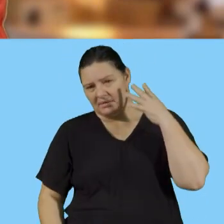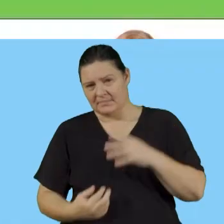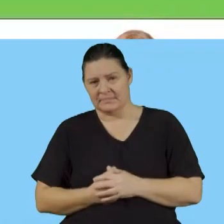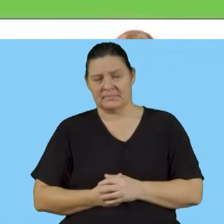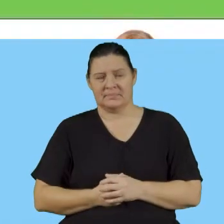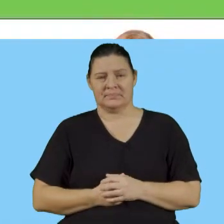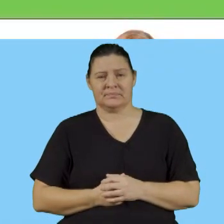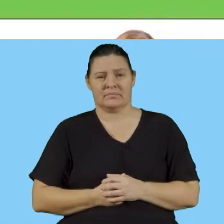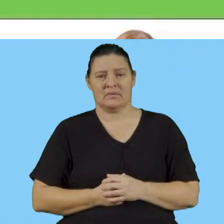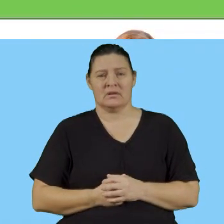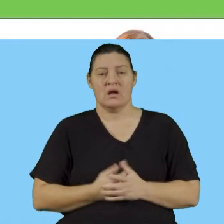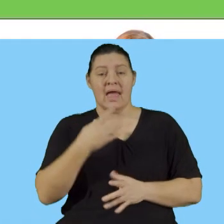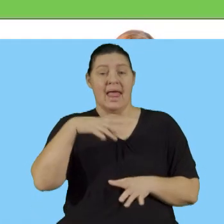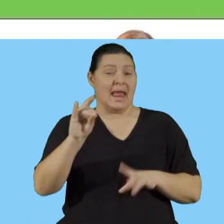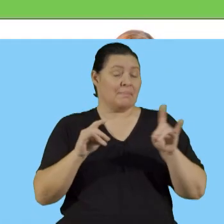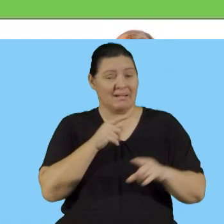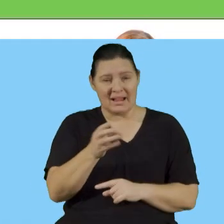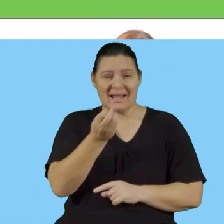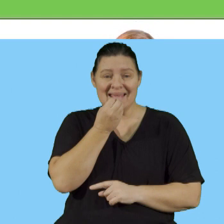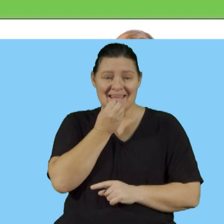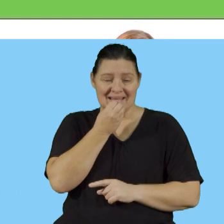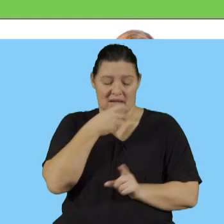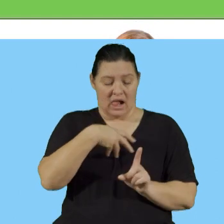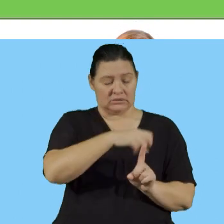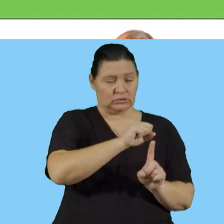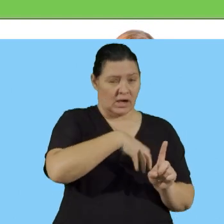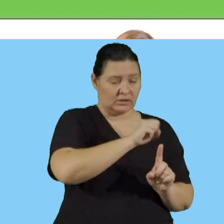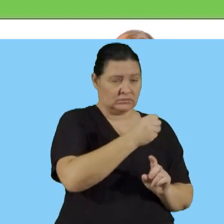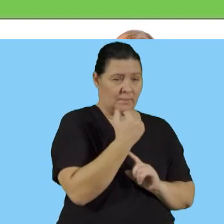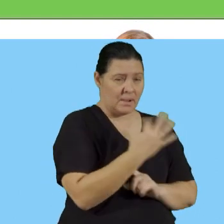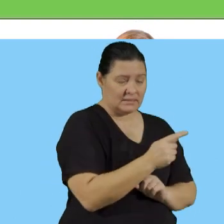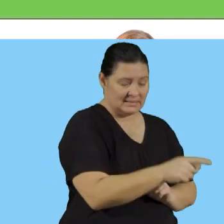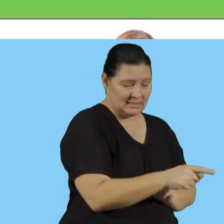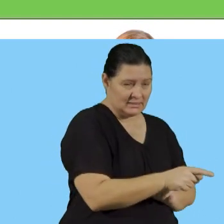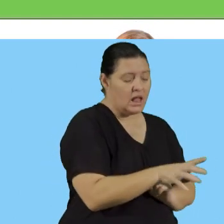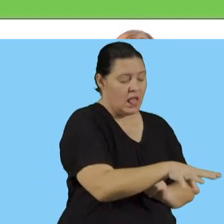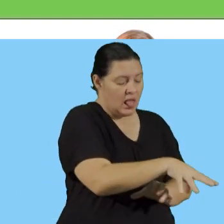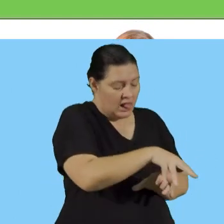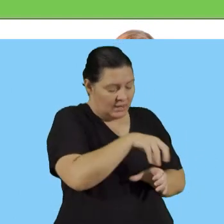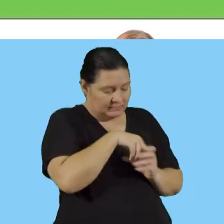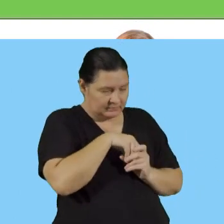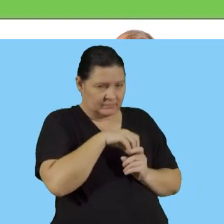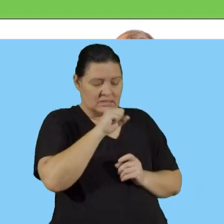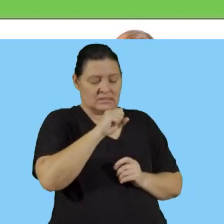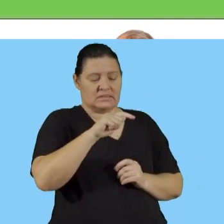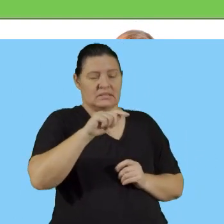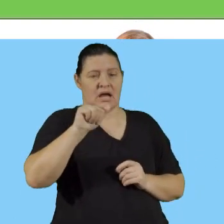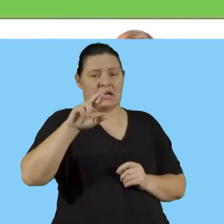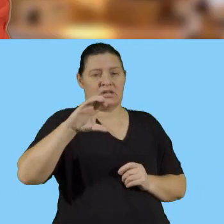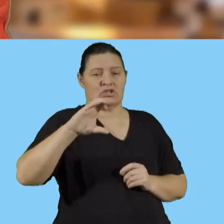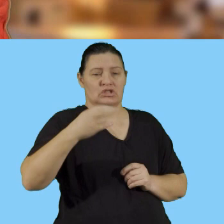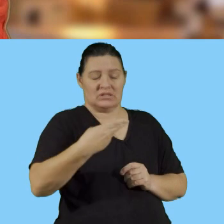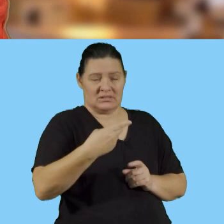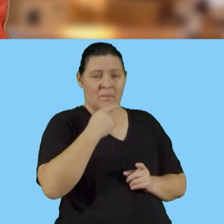When animals eat the plants, they then consume the starch. Remember, we said that the